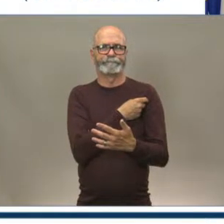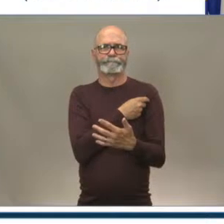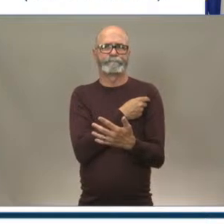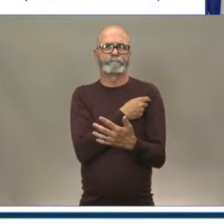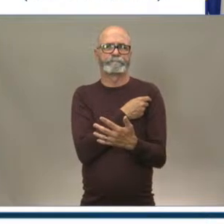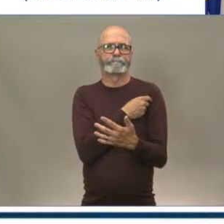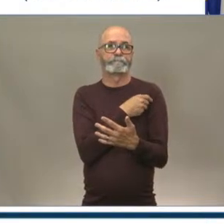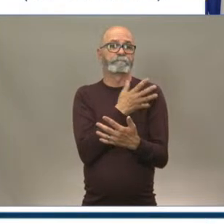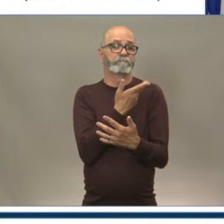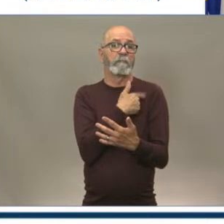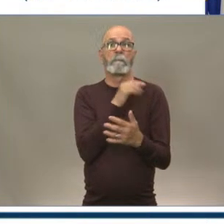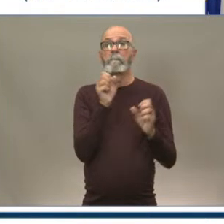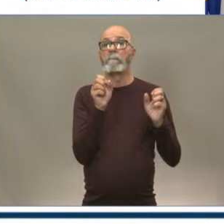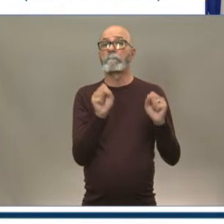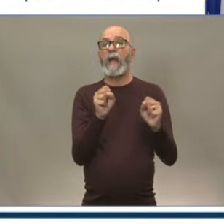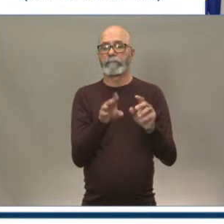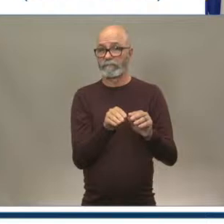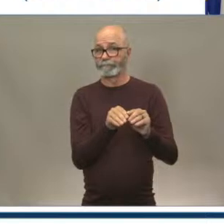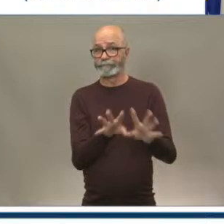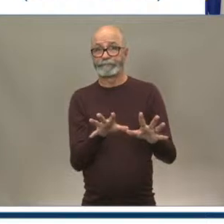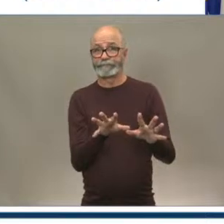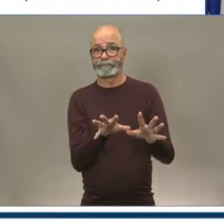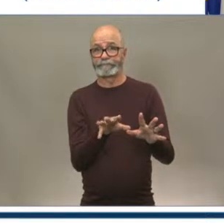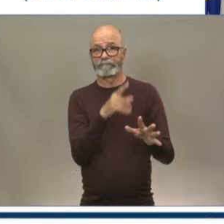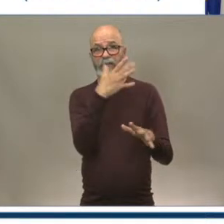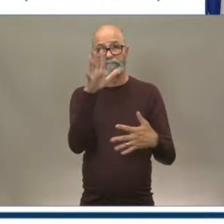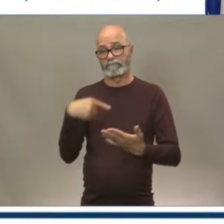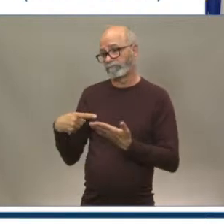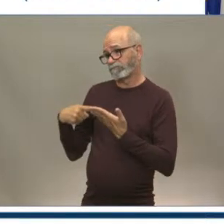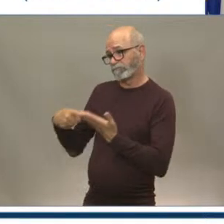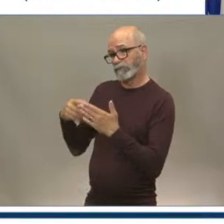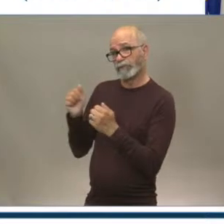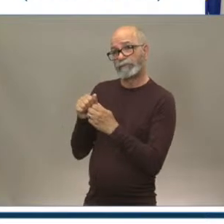Are you conversant with that new